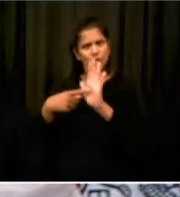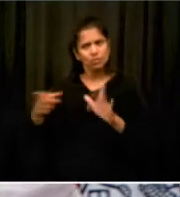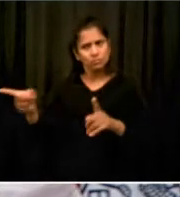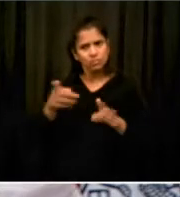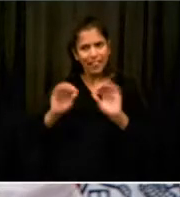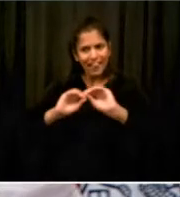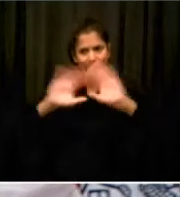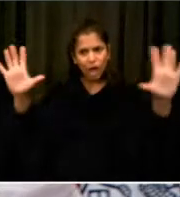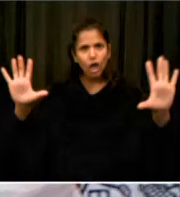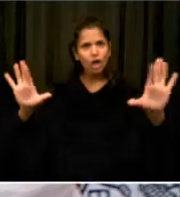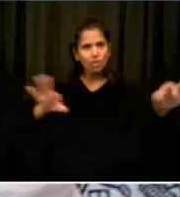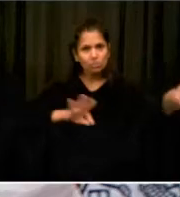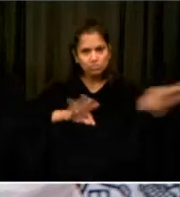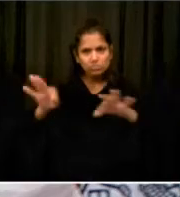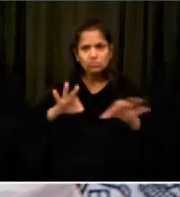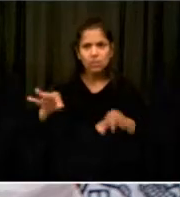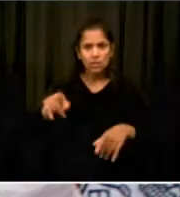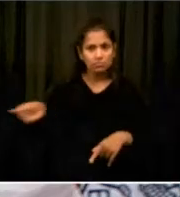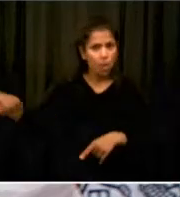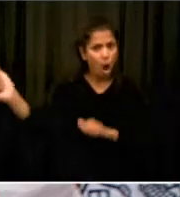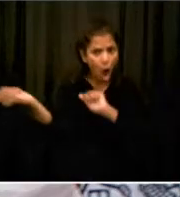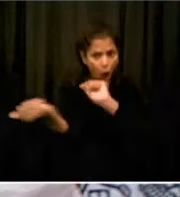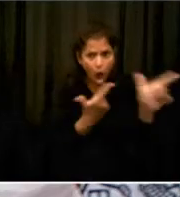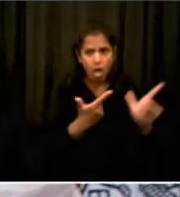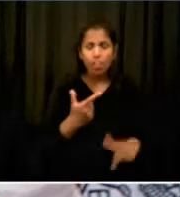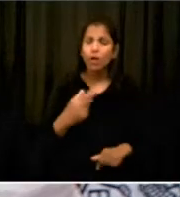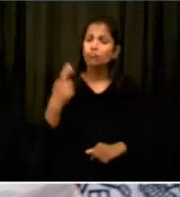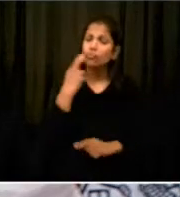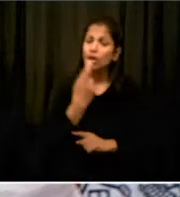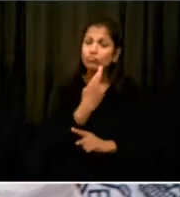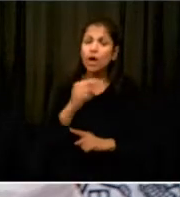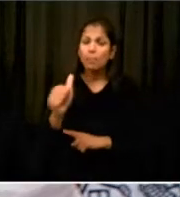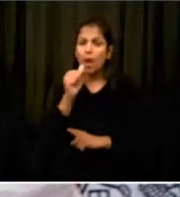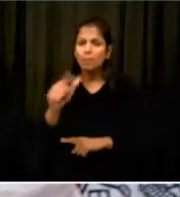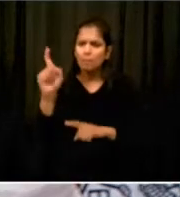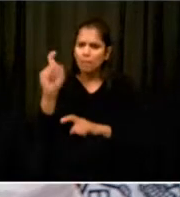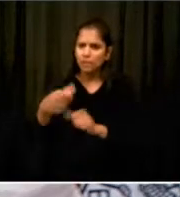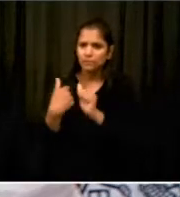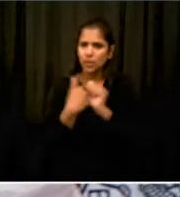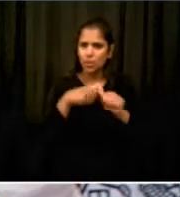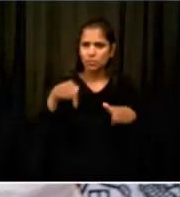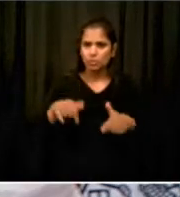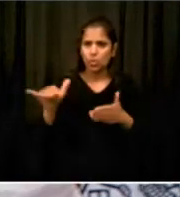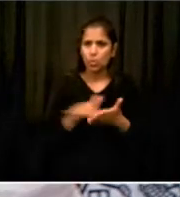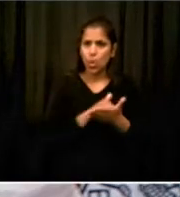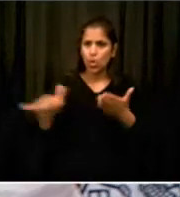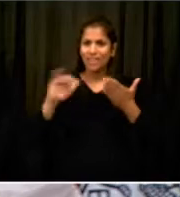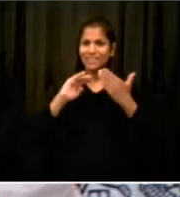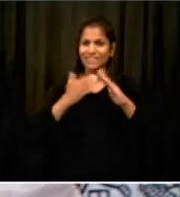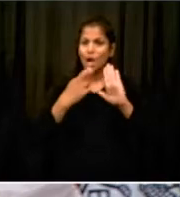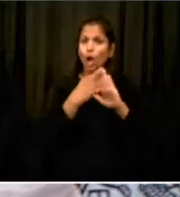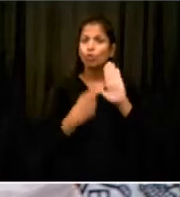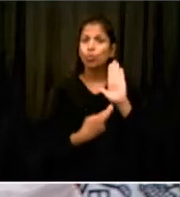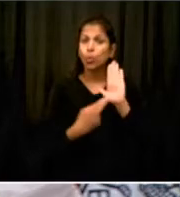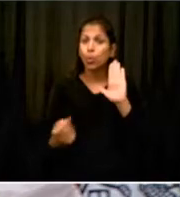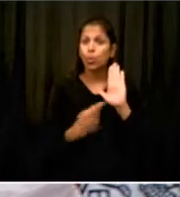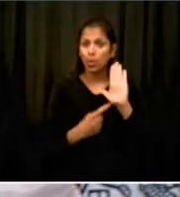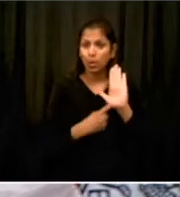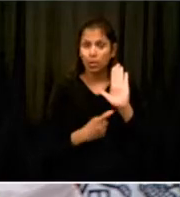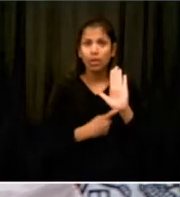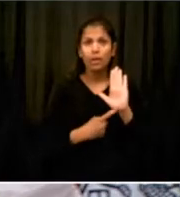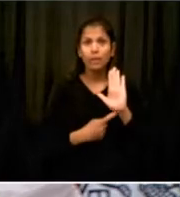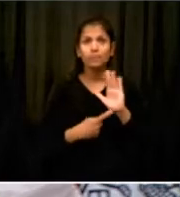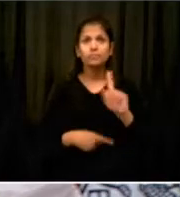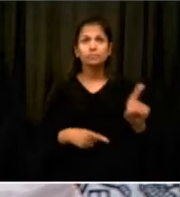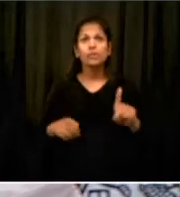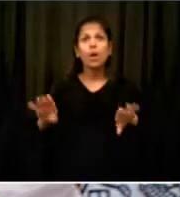notice, open restaurant program now is well over 9,000 restaurants, but we're talking about the number of bars or restaurants that's been shut down is